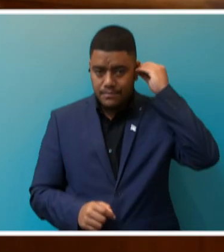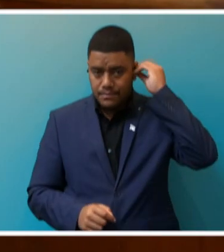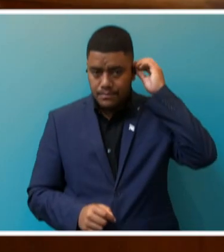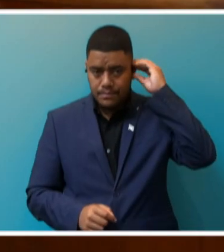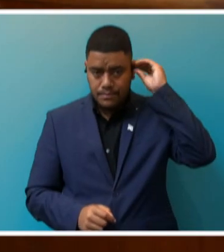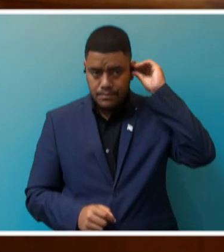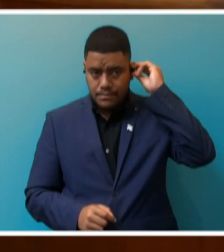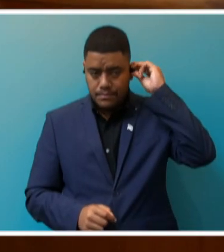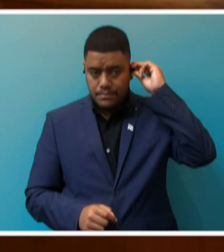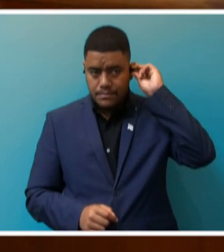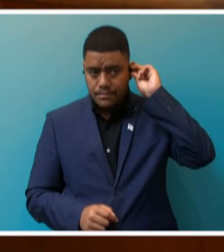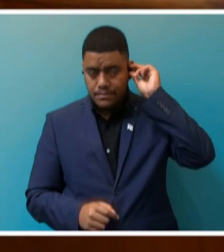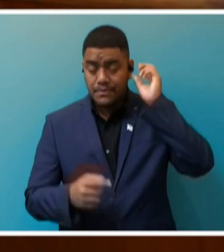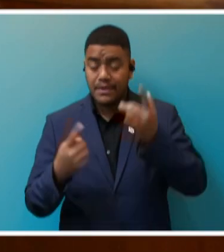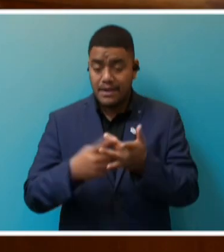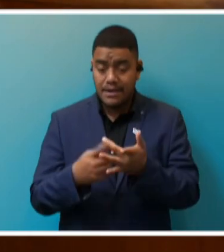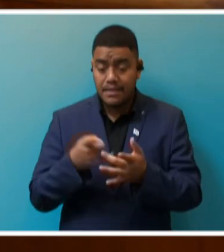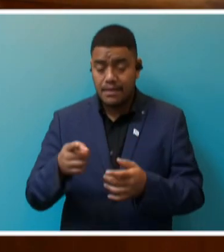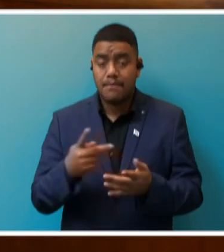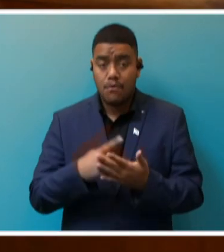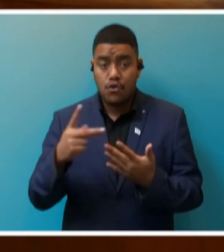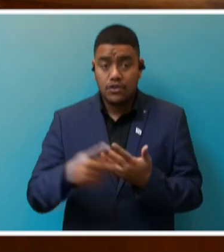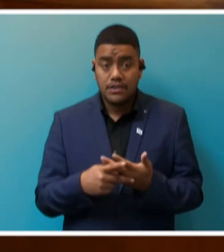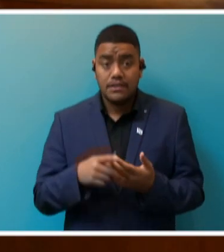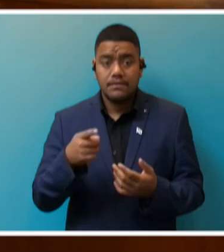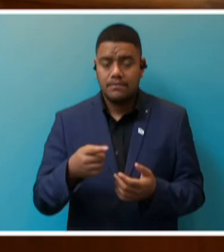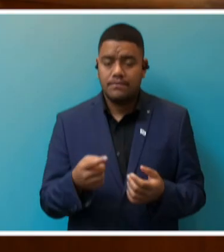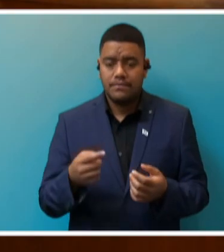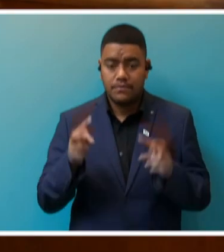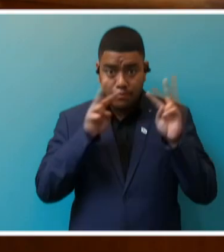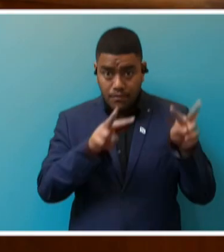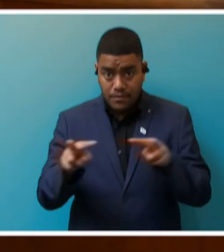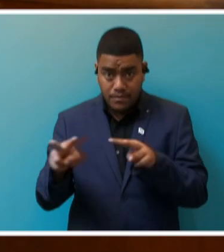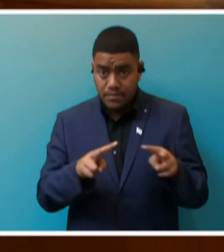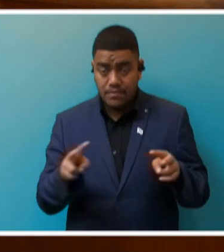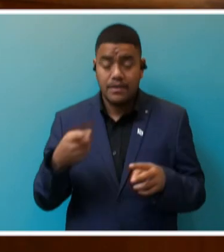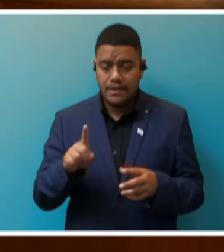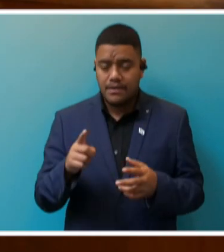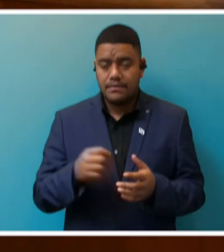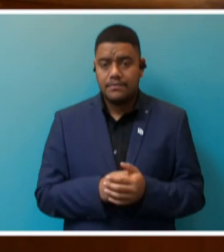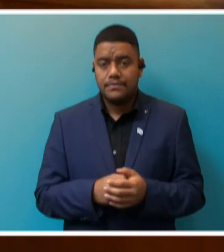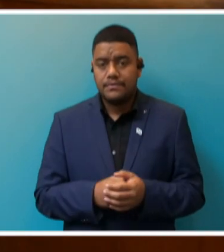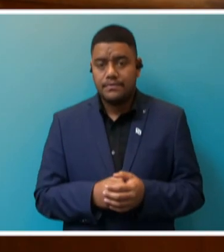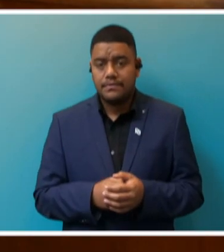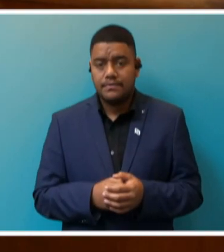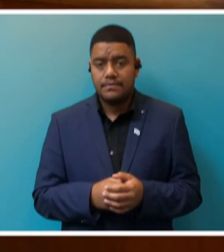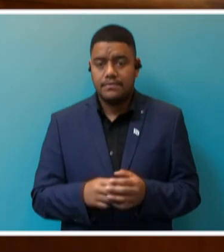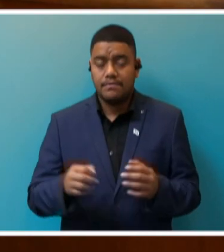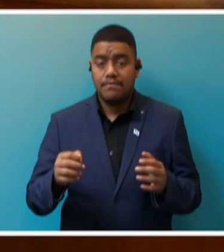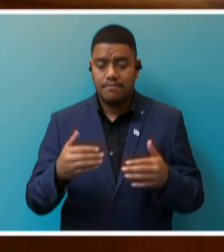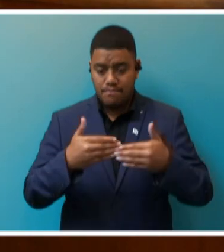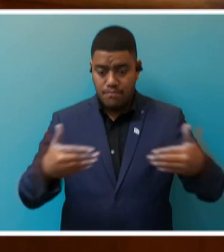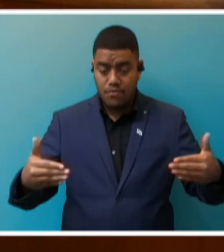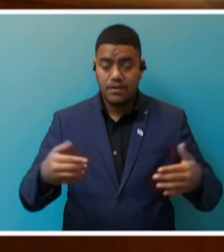Mr. Speaker, sir, another critical aspect of the project is the provision of modern customs and border equipment.